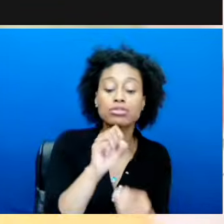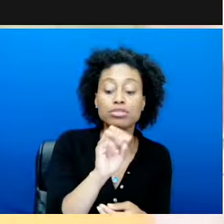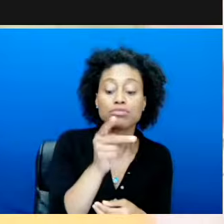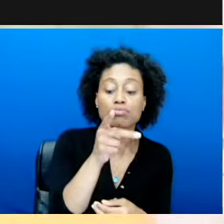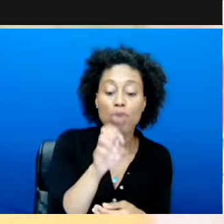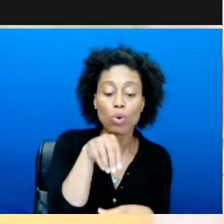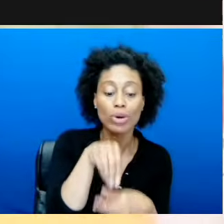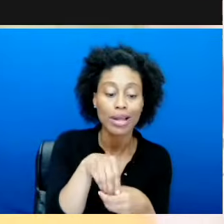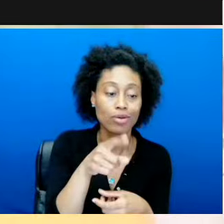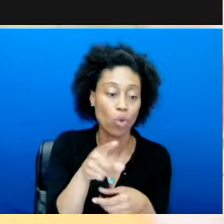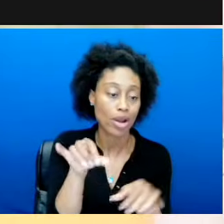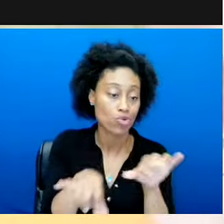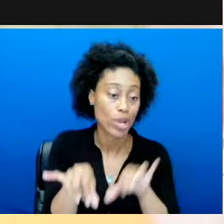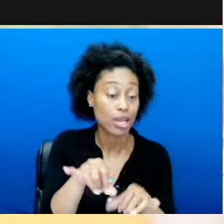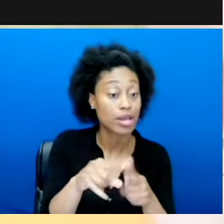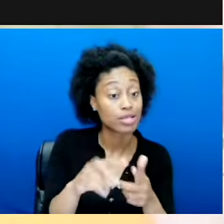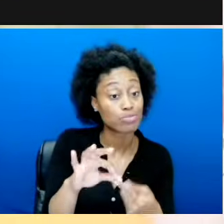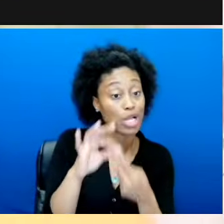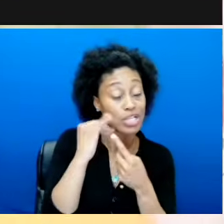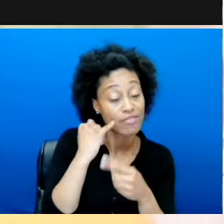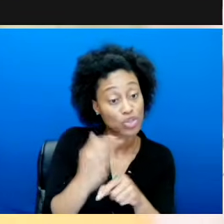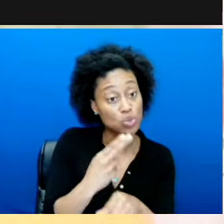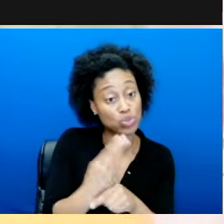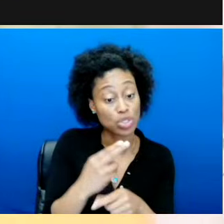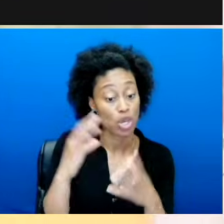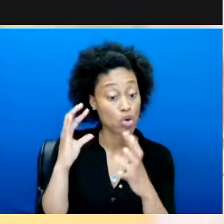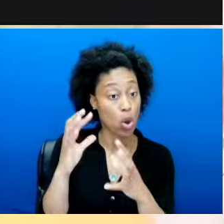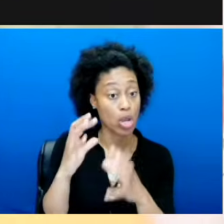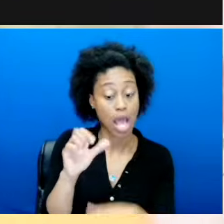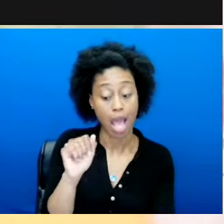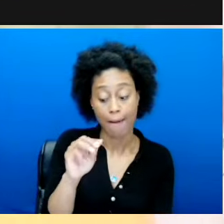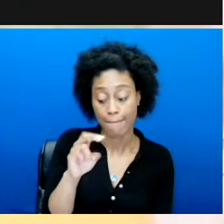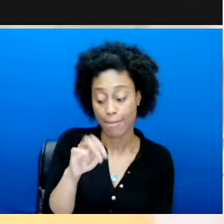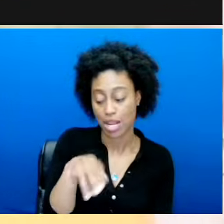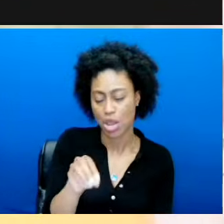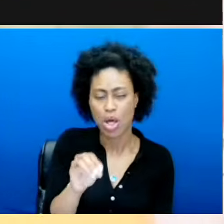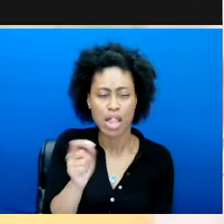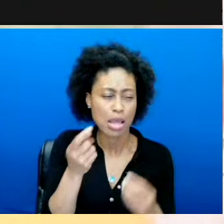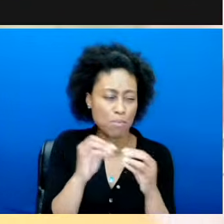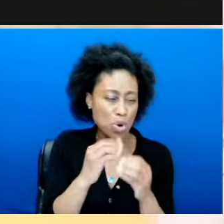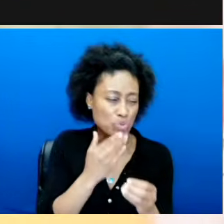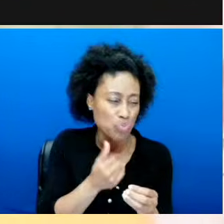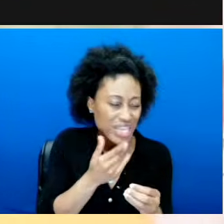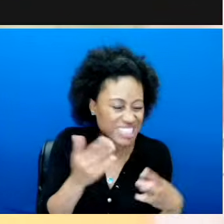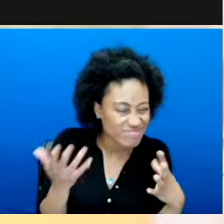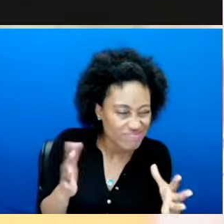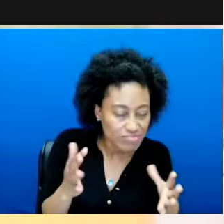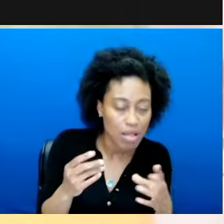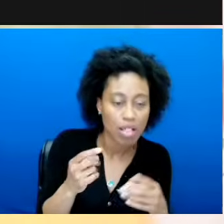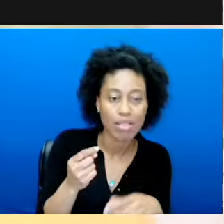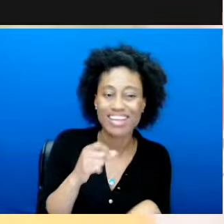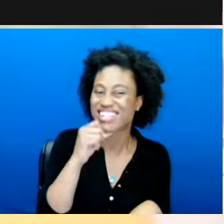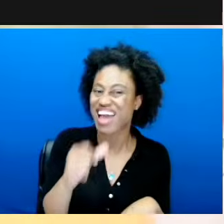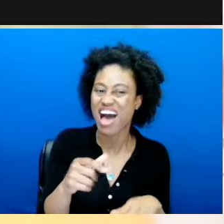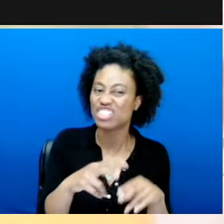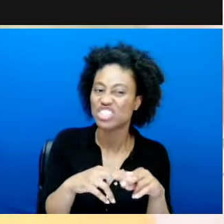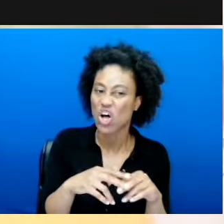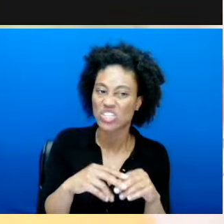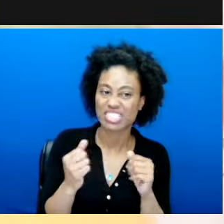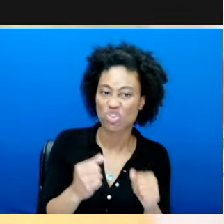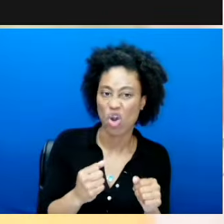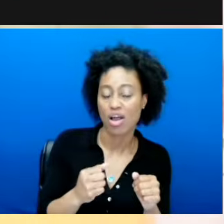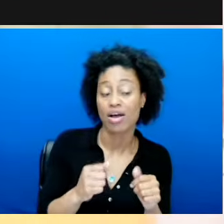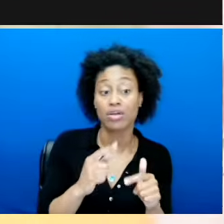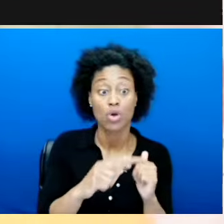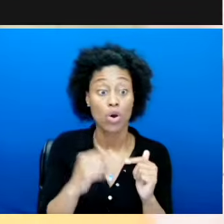ingredient, especially if you're using something like coconut aminos, which are a little bit sweeter and a little bit less salty than your liquid